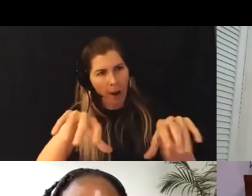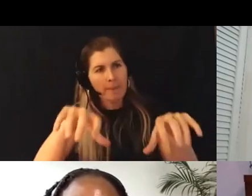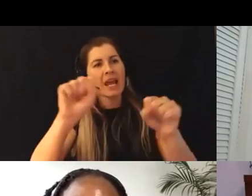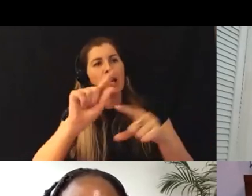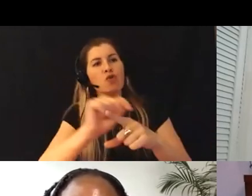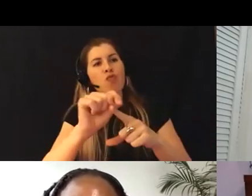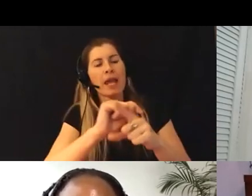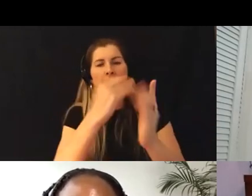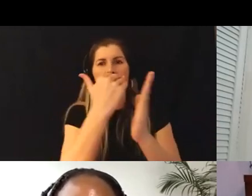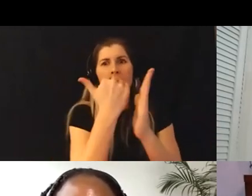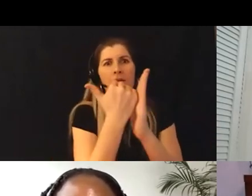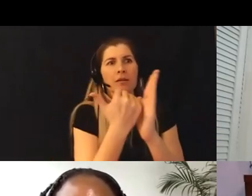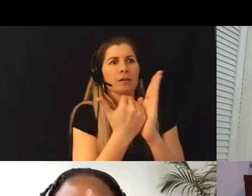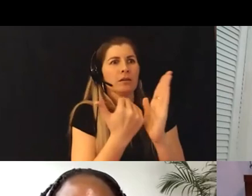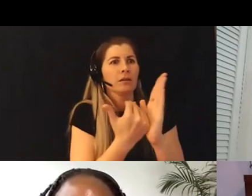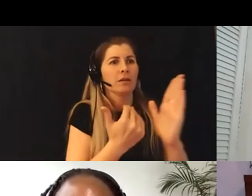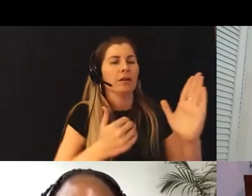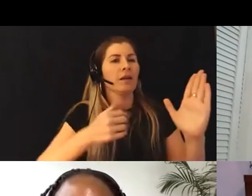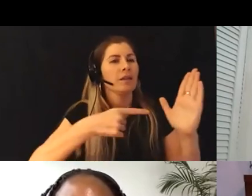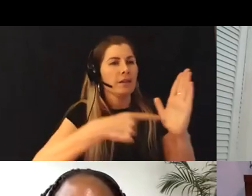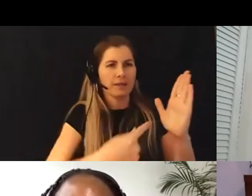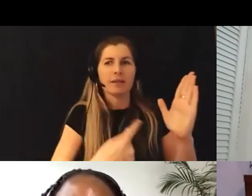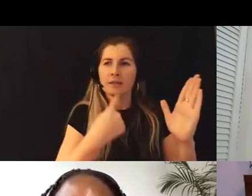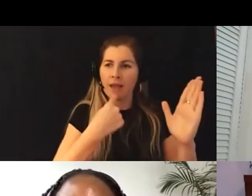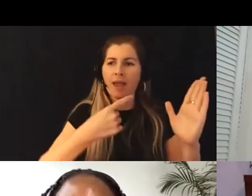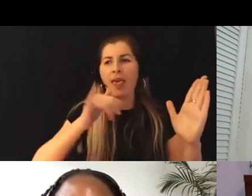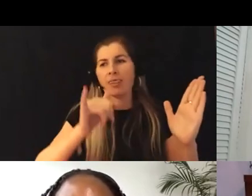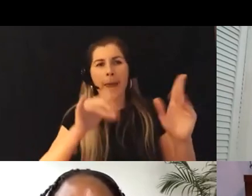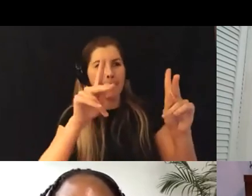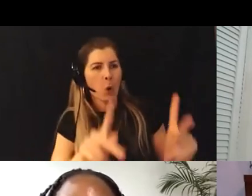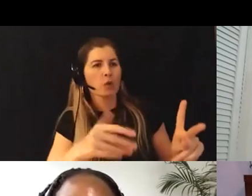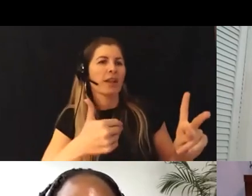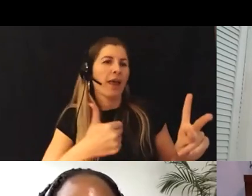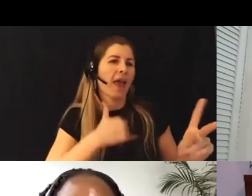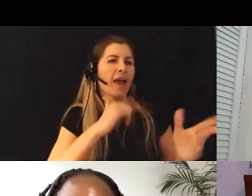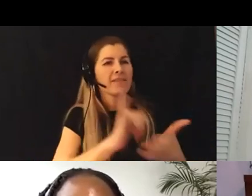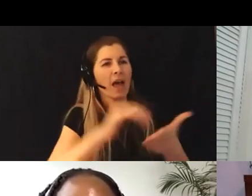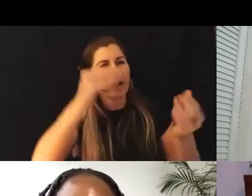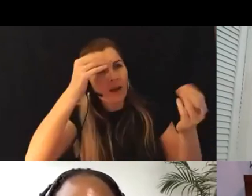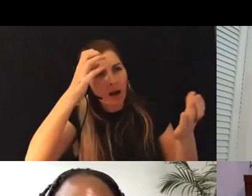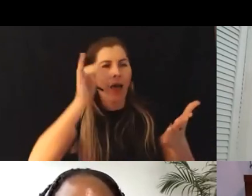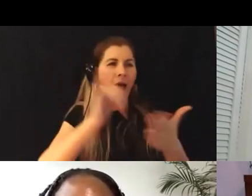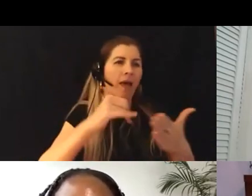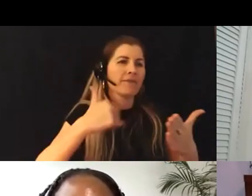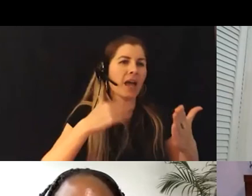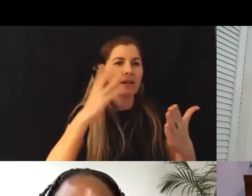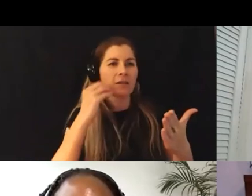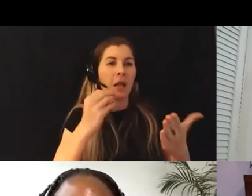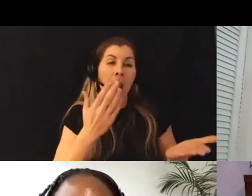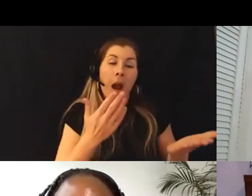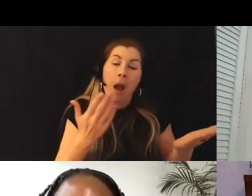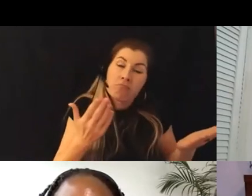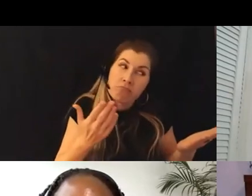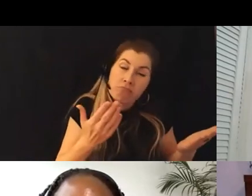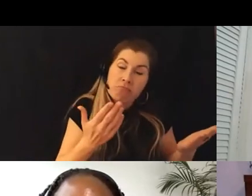And this is a way for us to kind of say, yes, this person has received this knowledge bank. right? That has, that does not speak to the quality with which they are